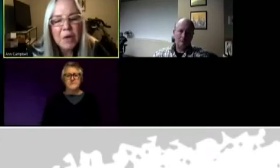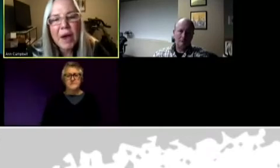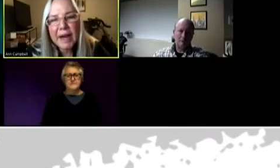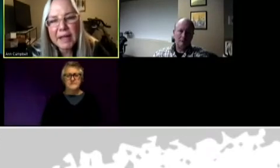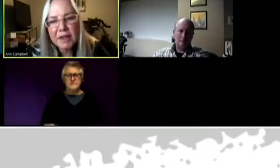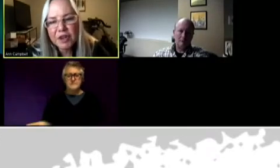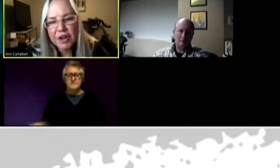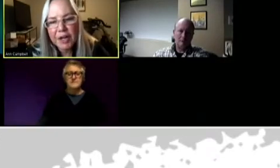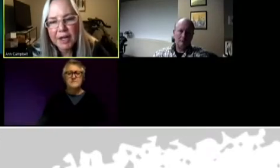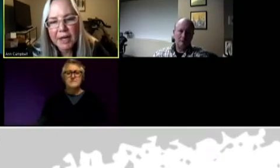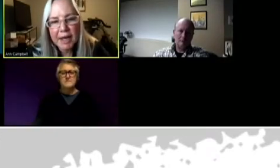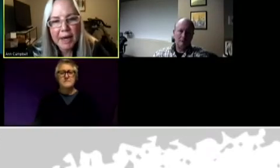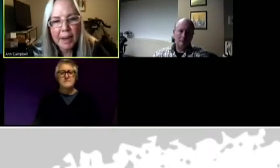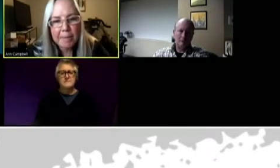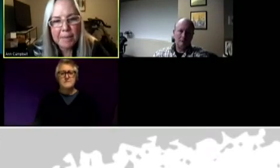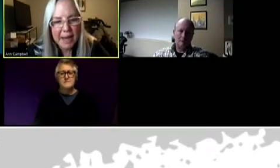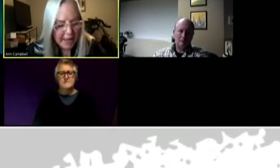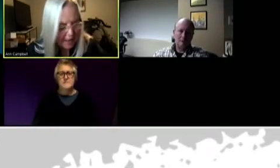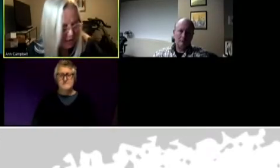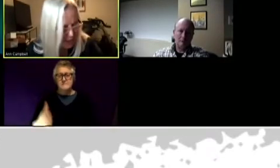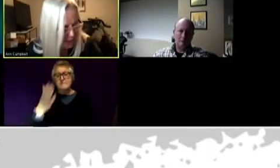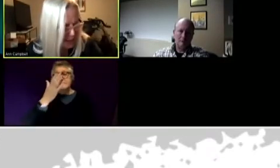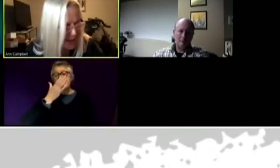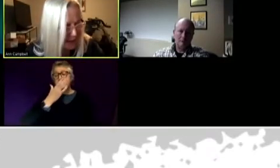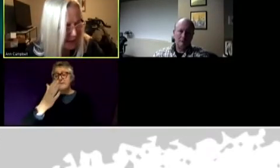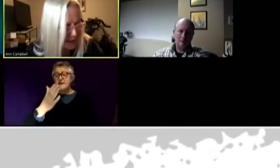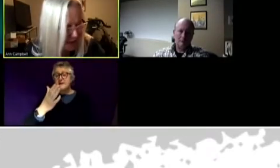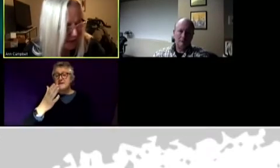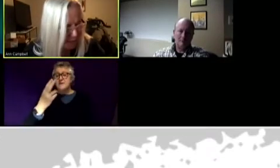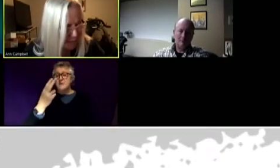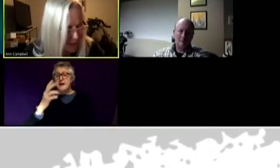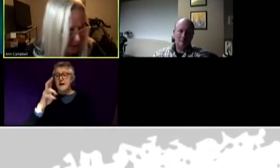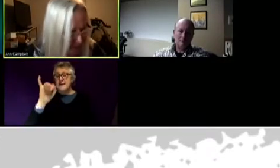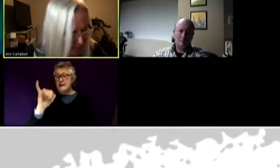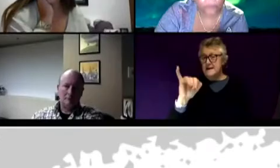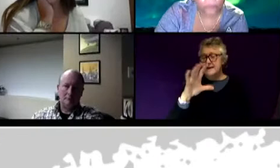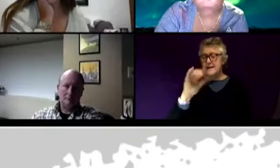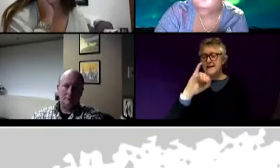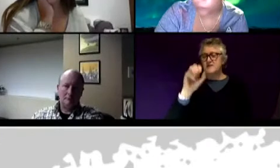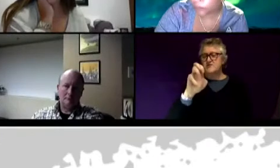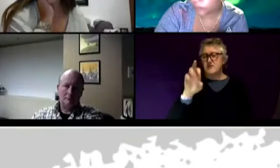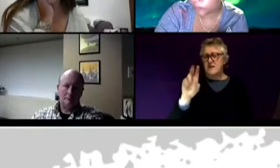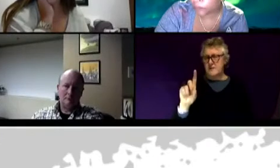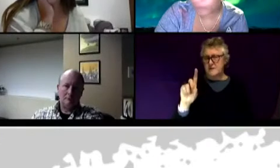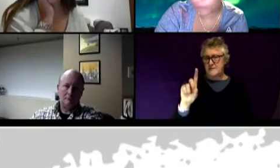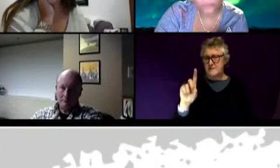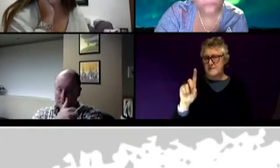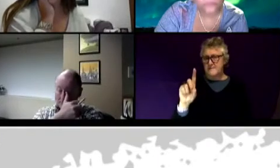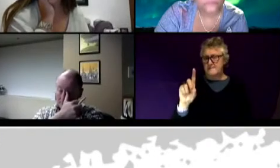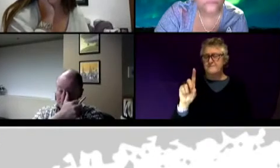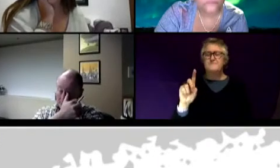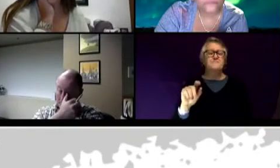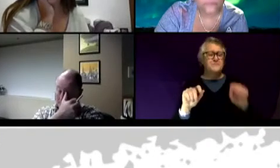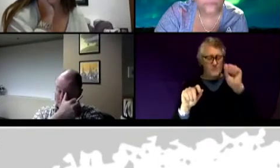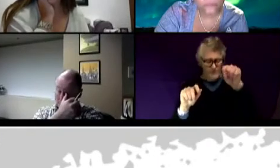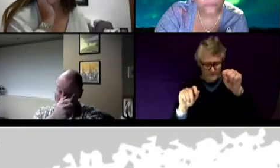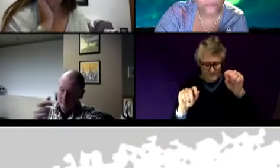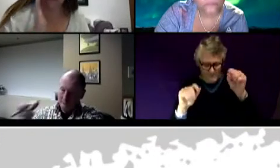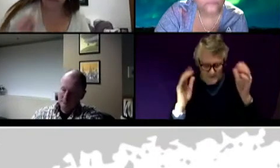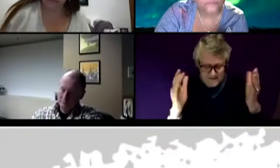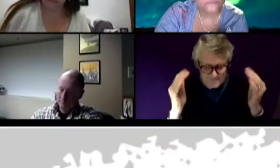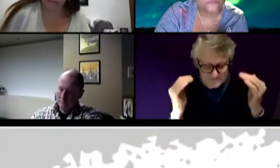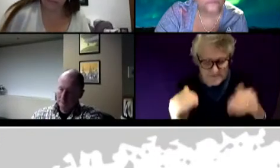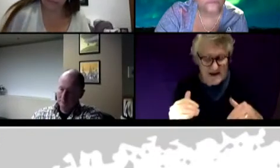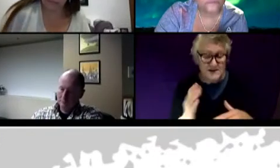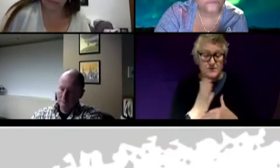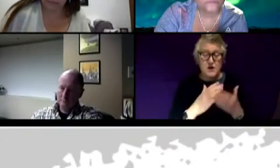Thank you, Heidi and Jared. And yes, my next piece is to say that the COCL, who is a